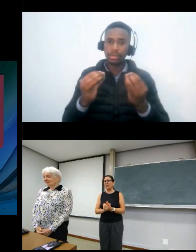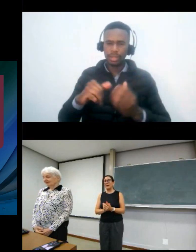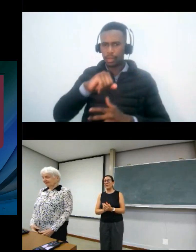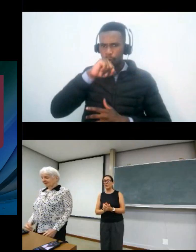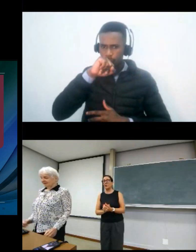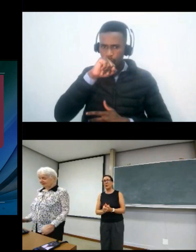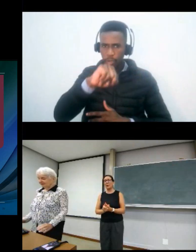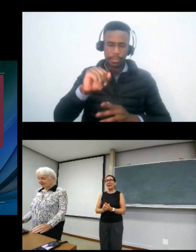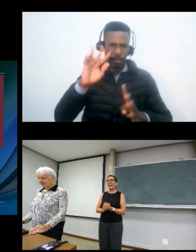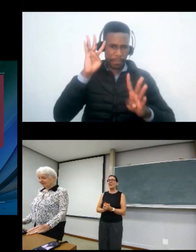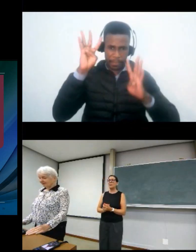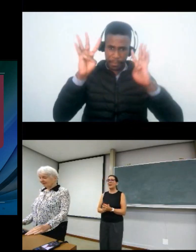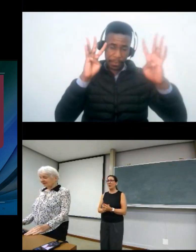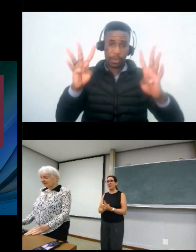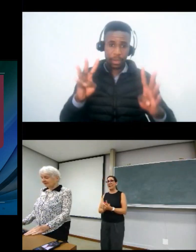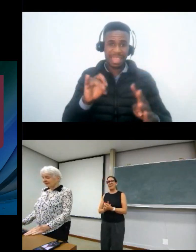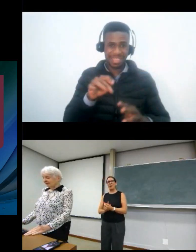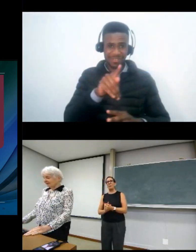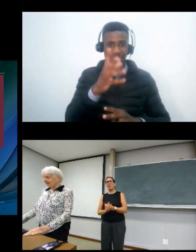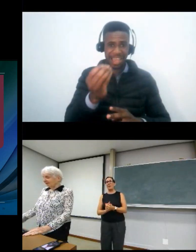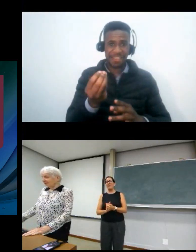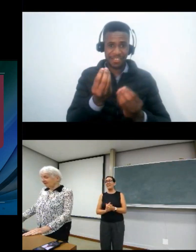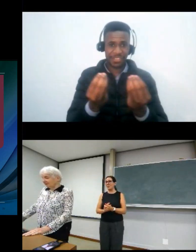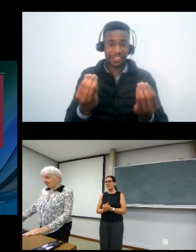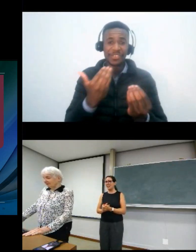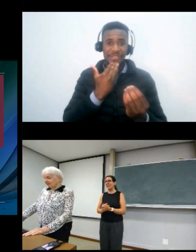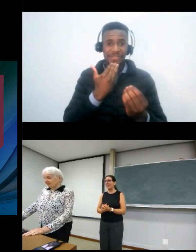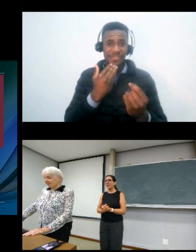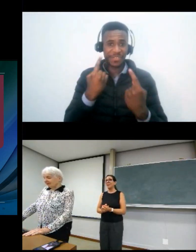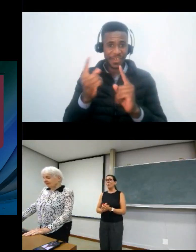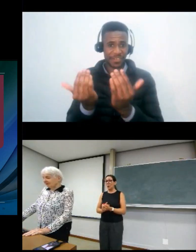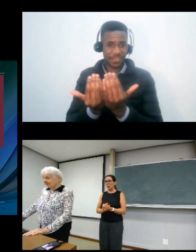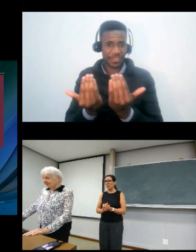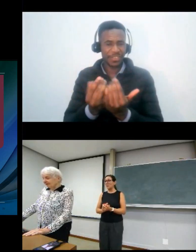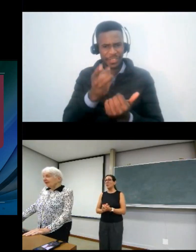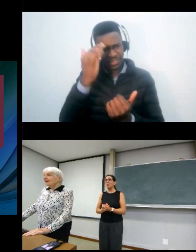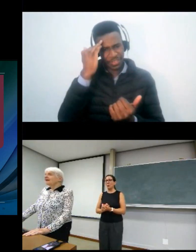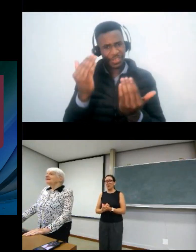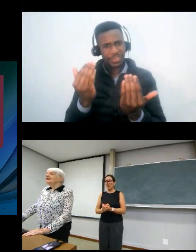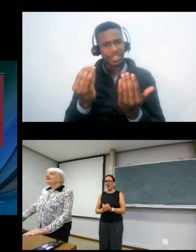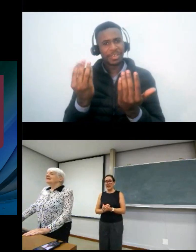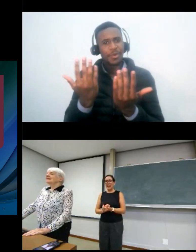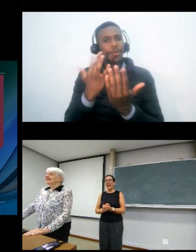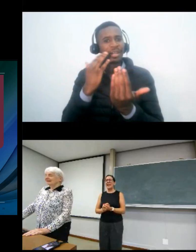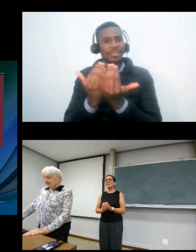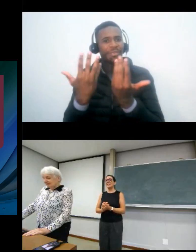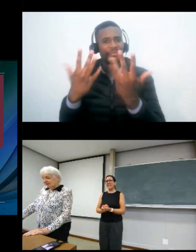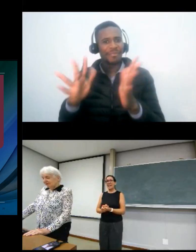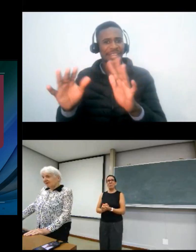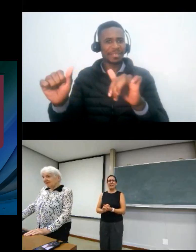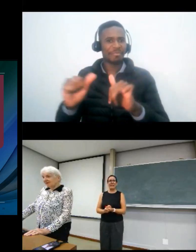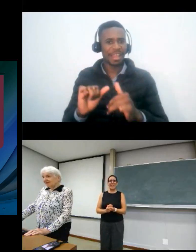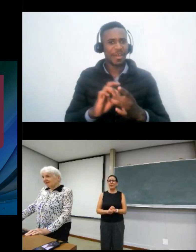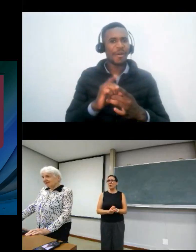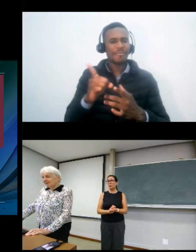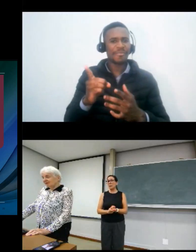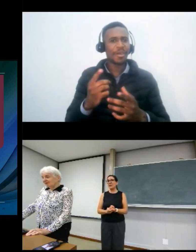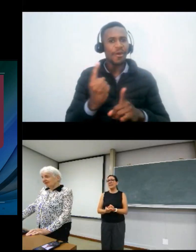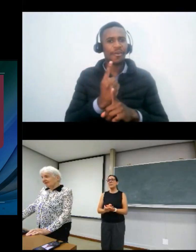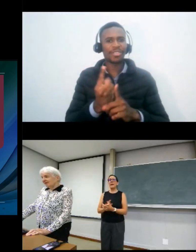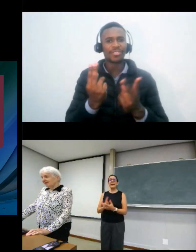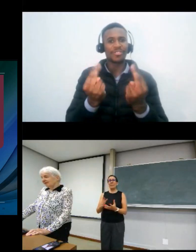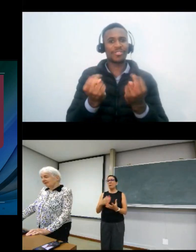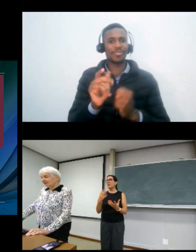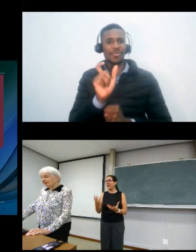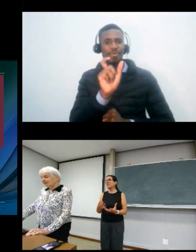children at school, of school going age, they know that they come home with very interesting words, new words. And it's the same with deaf